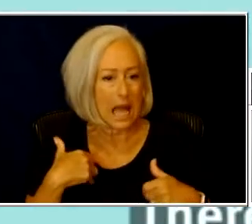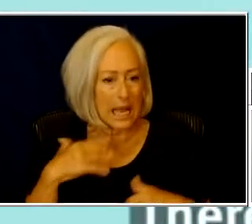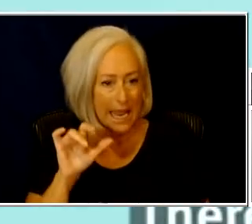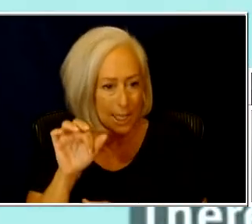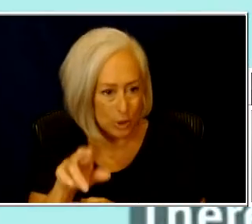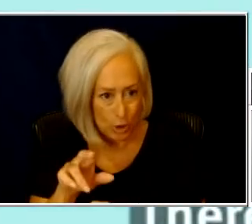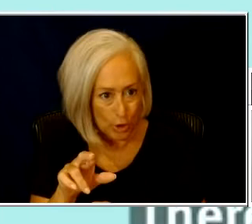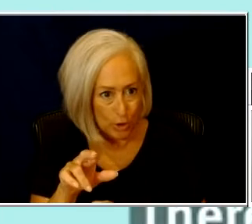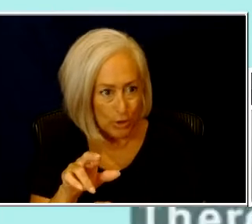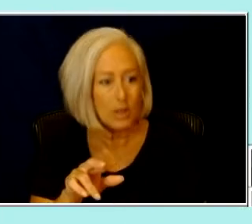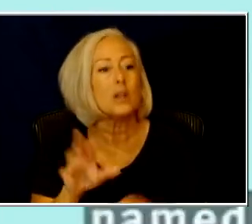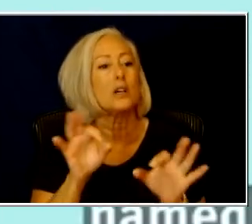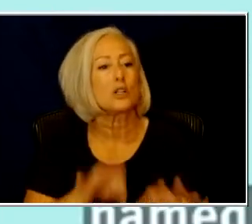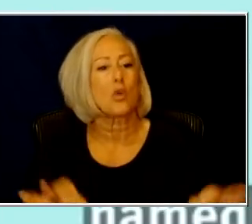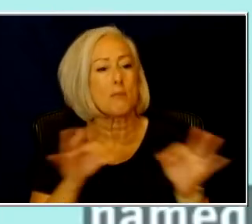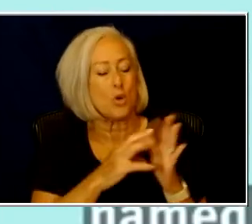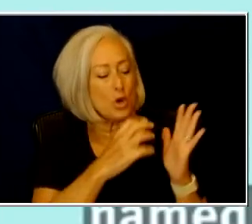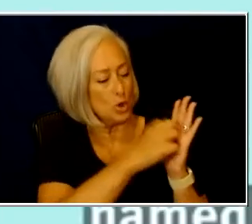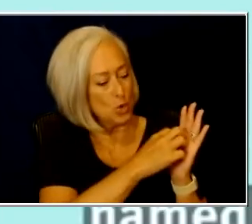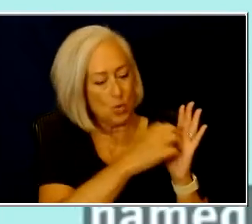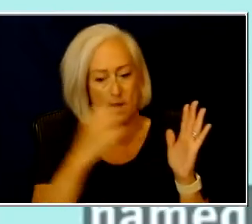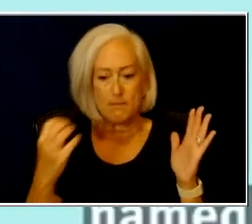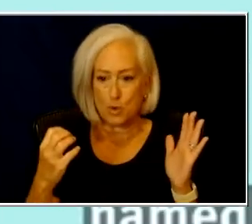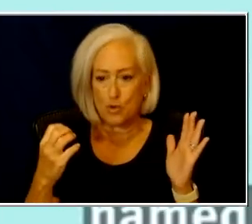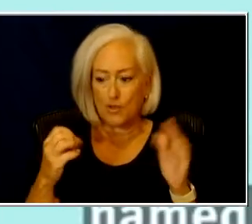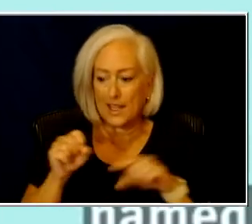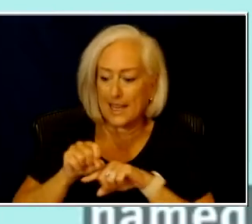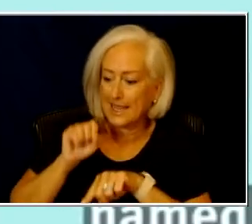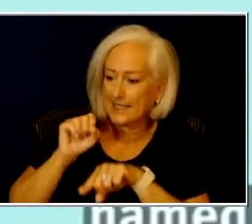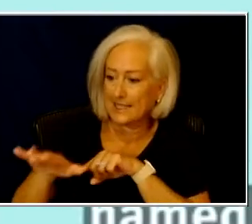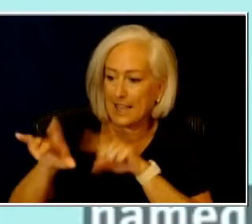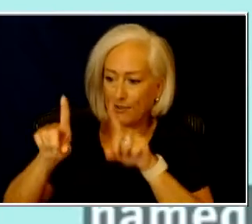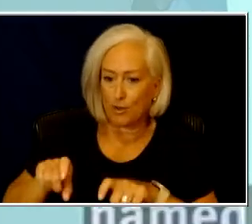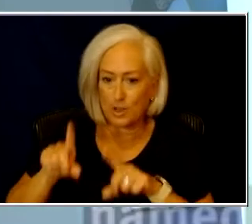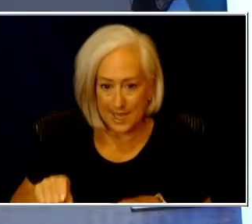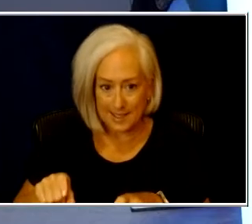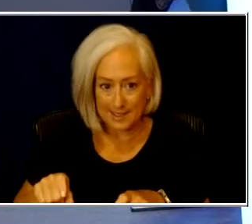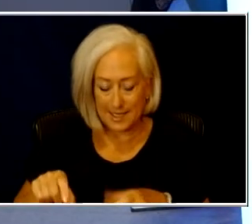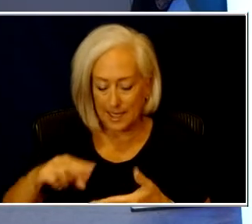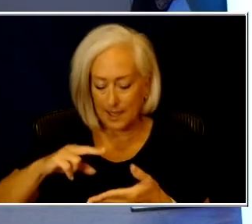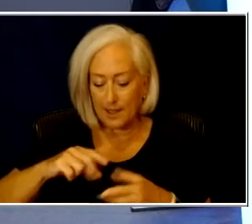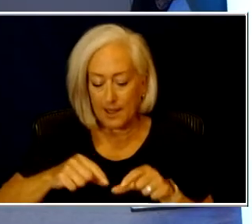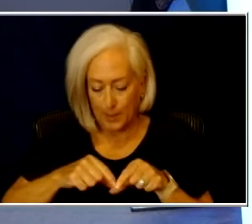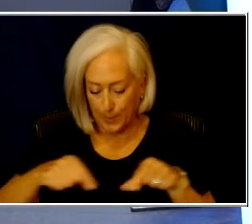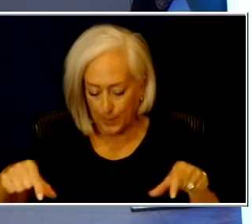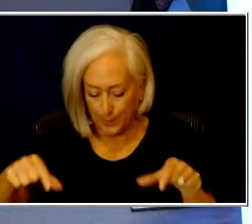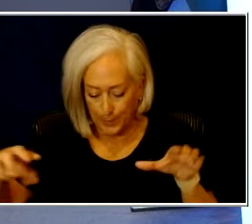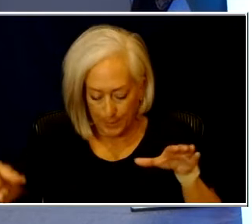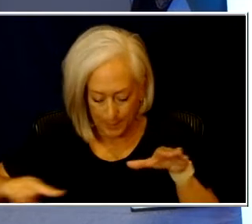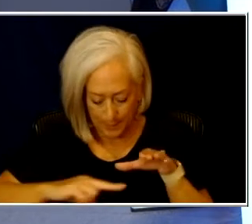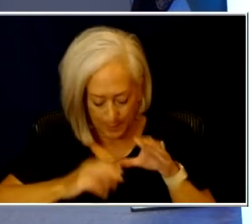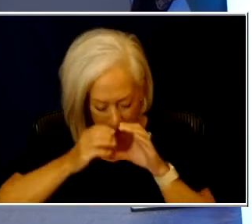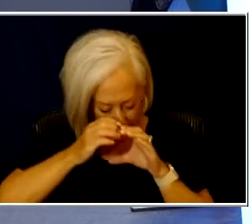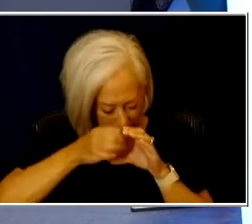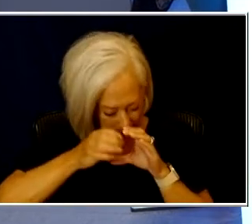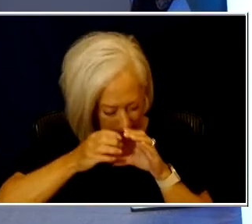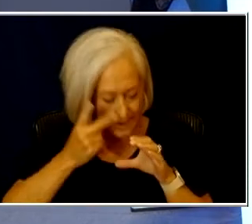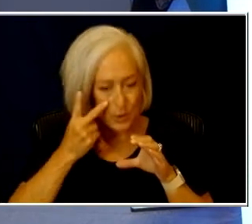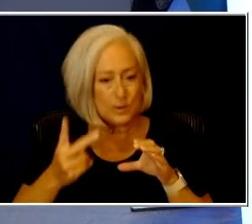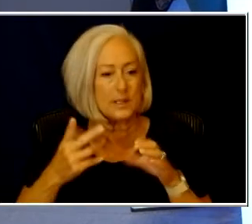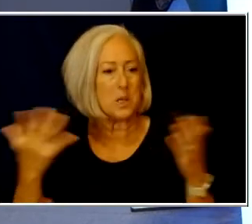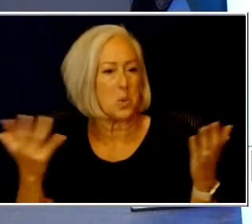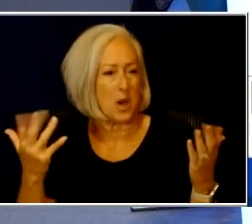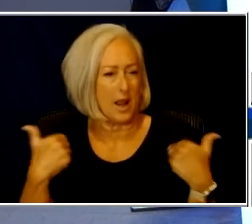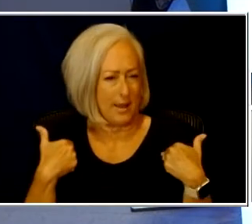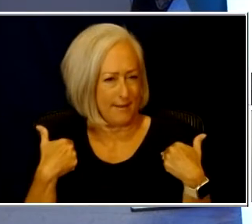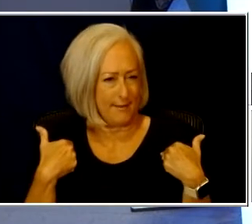the microscope to see what it is. A couple more questions. Edna wants to know if there's a vaccine or something on the horizon